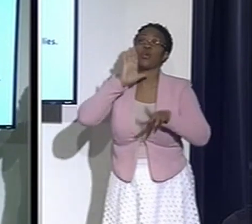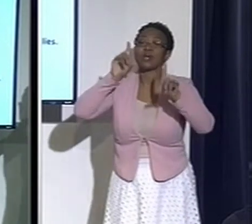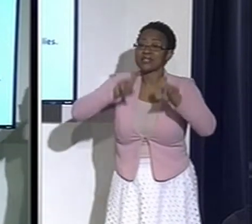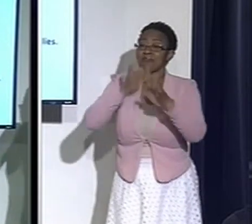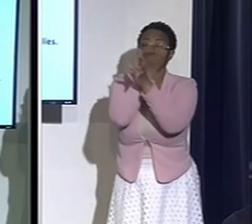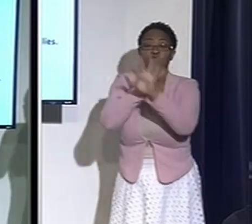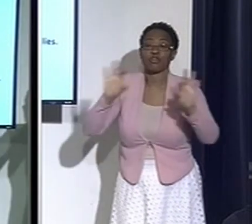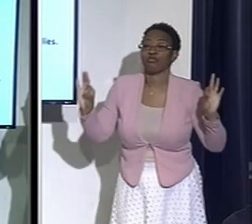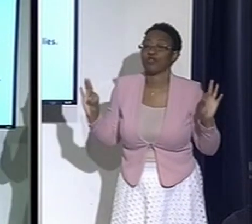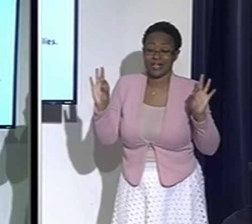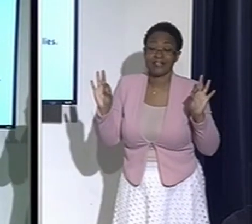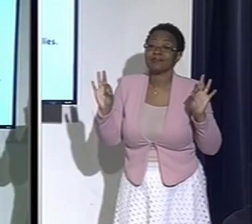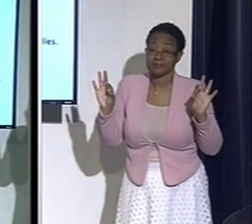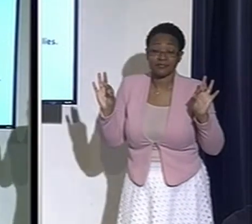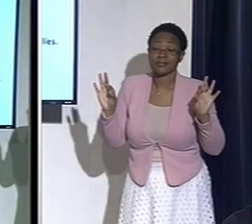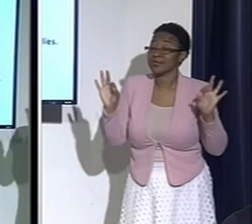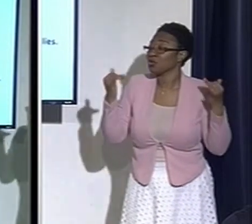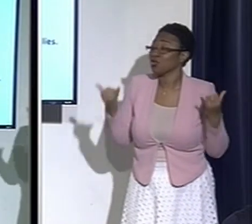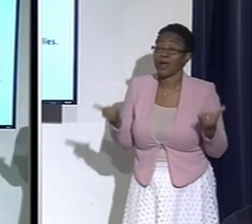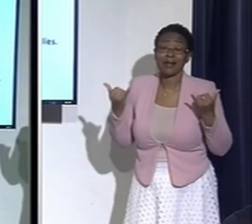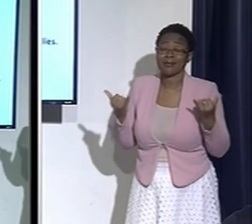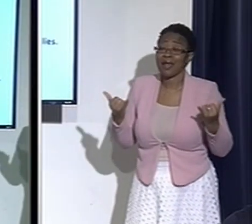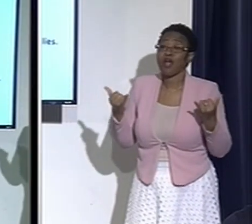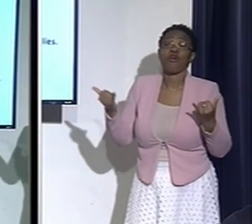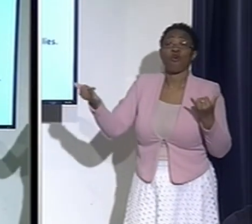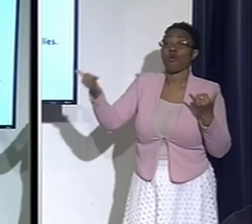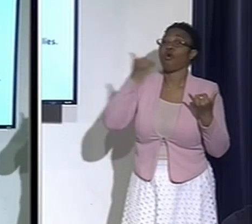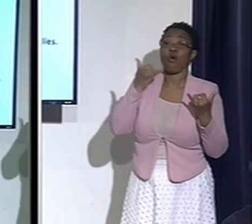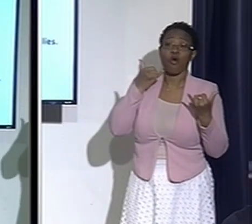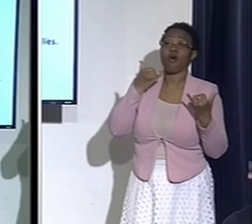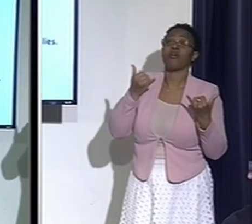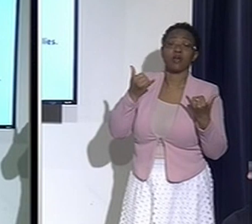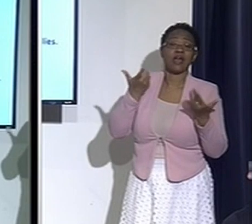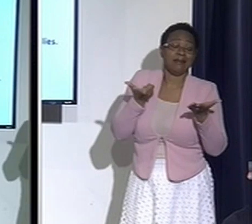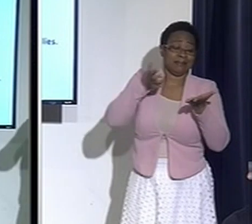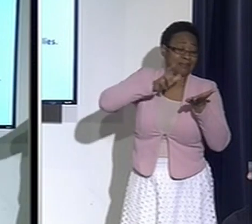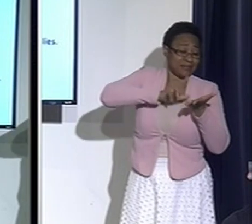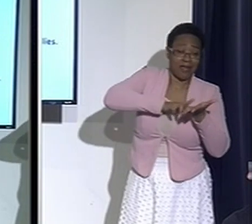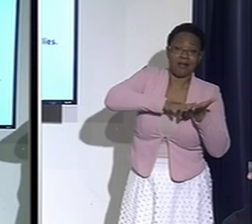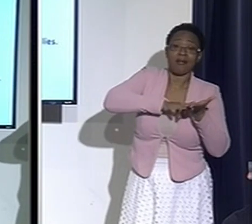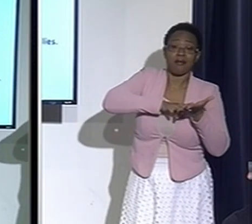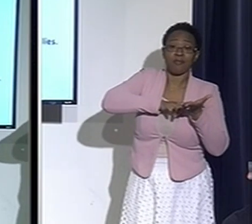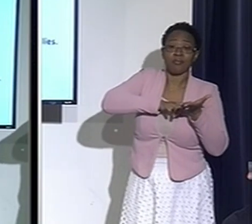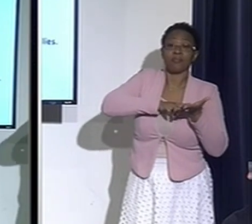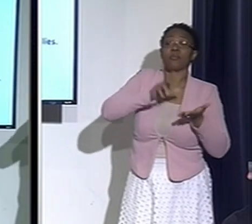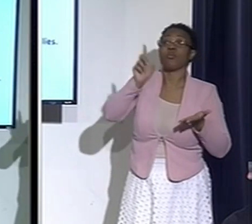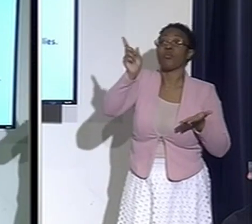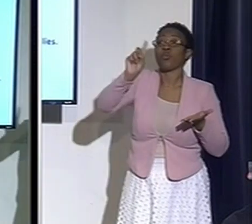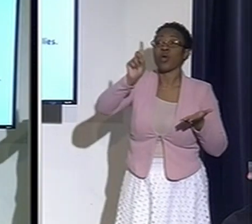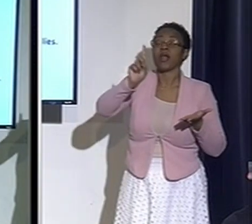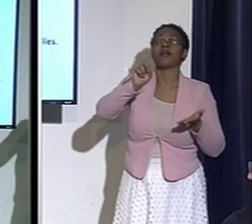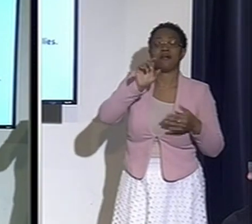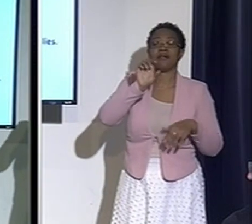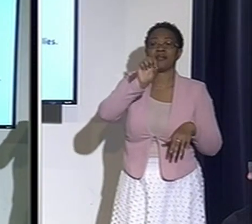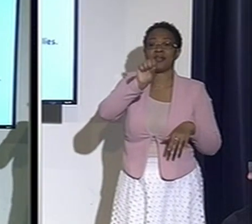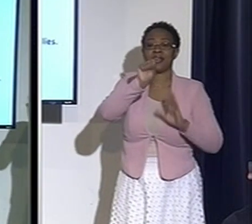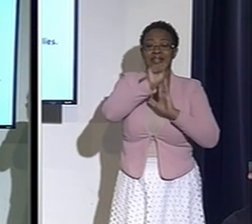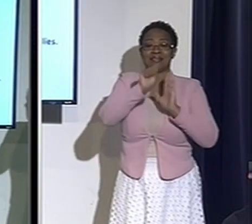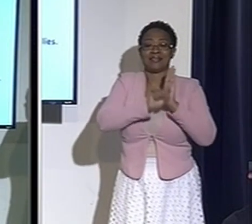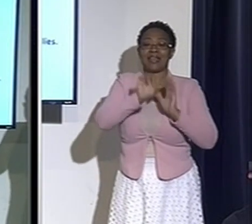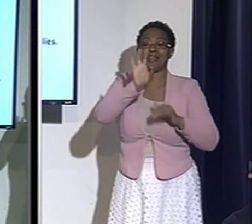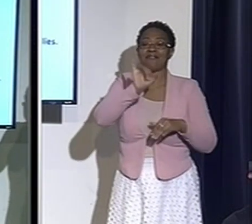for free right now by going and enrolling at the fairgrounds